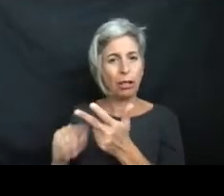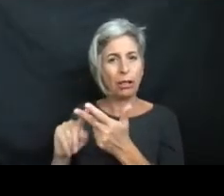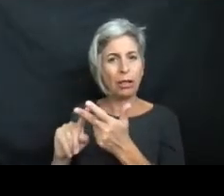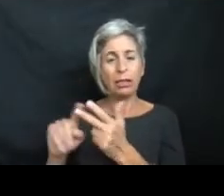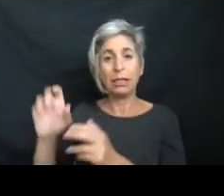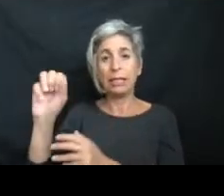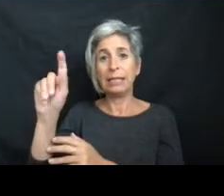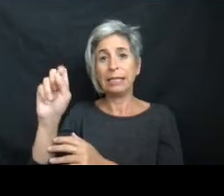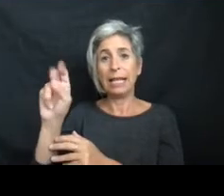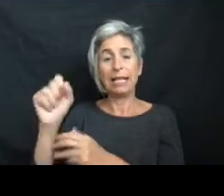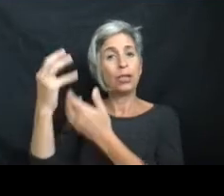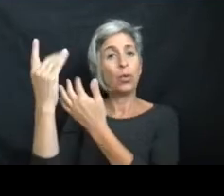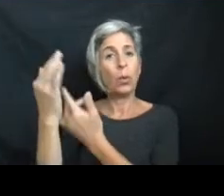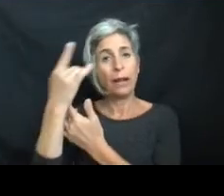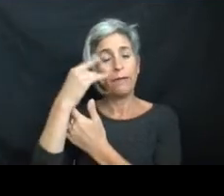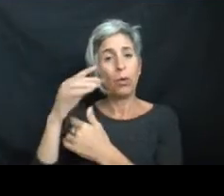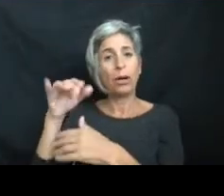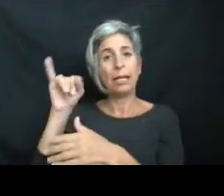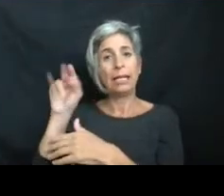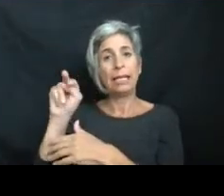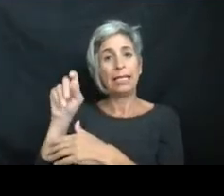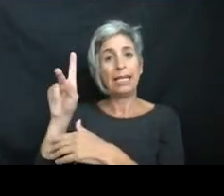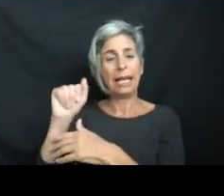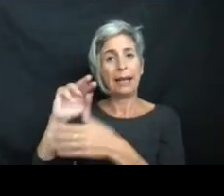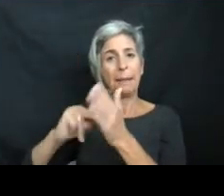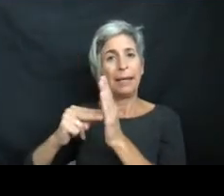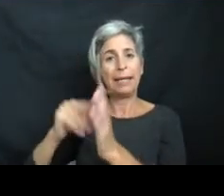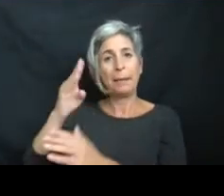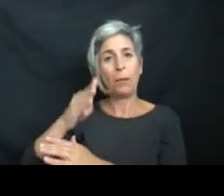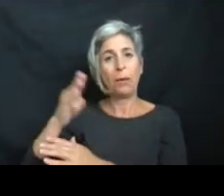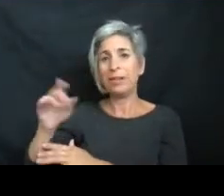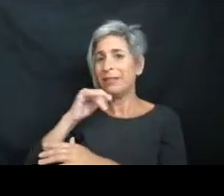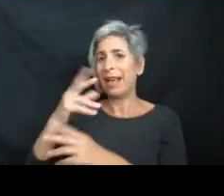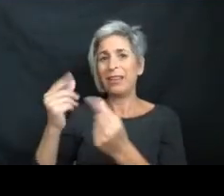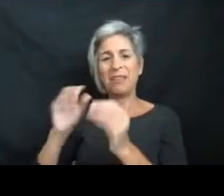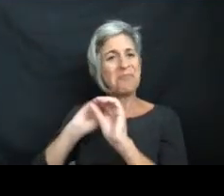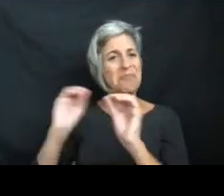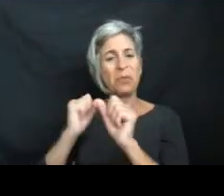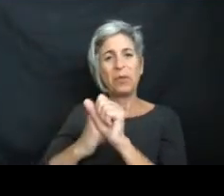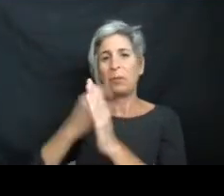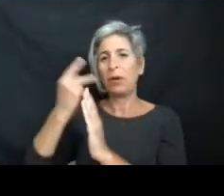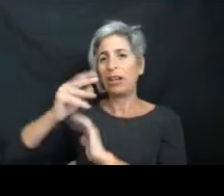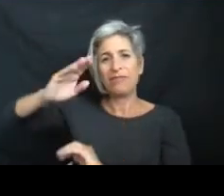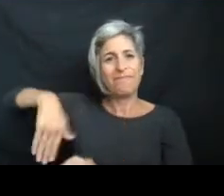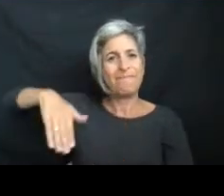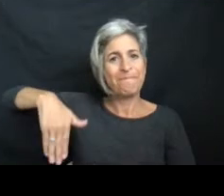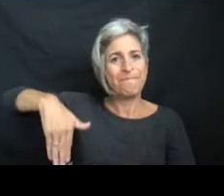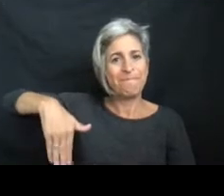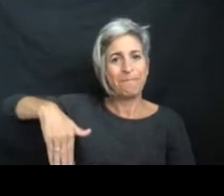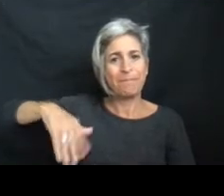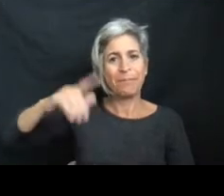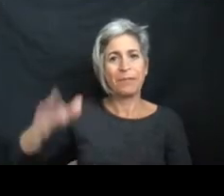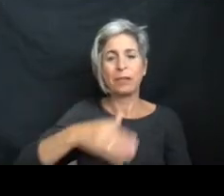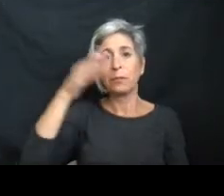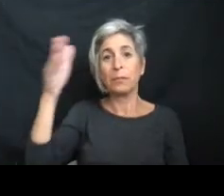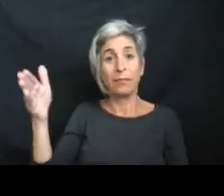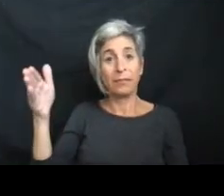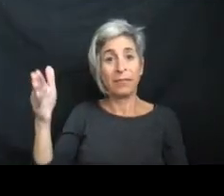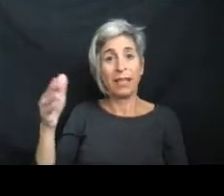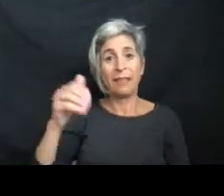intake. So the city of Boynton Beach hasn't done anything with the project yet. This is the address I selected along with the parcel number down